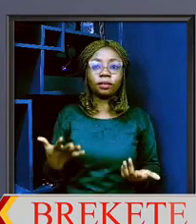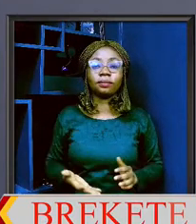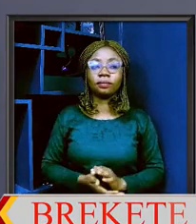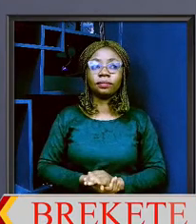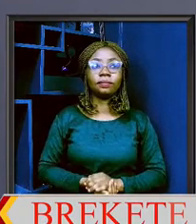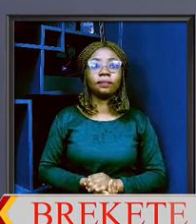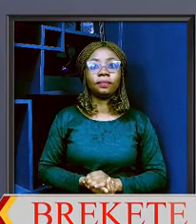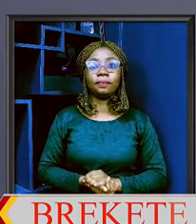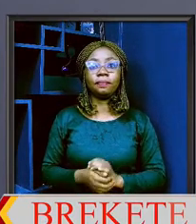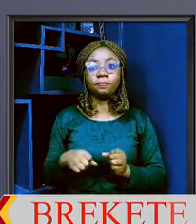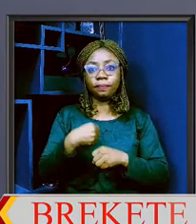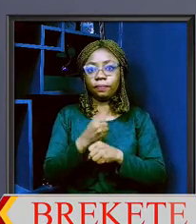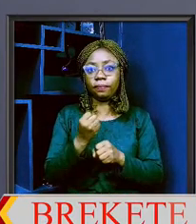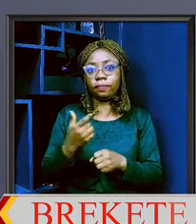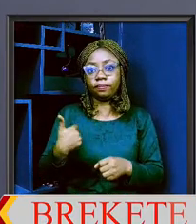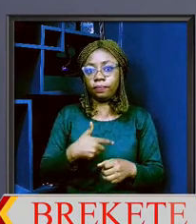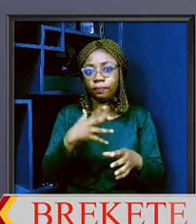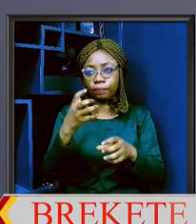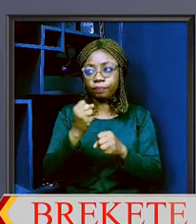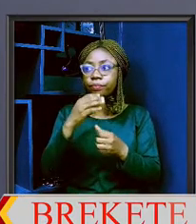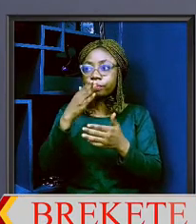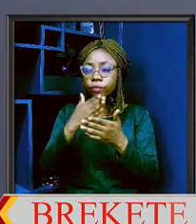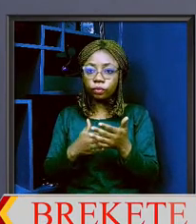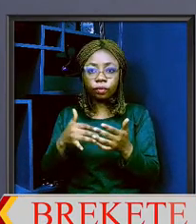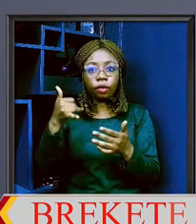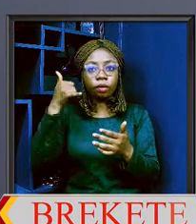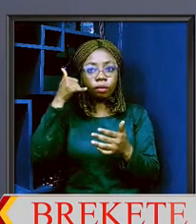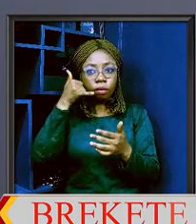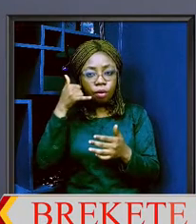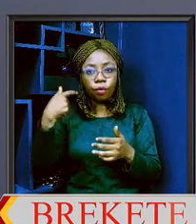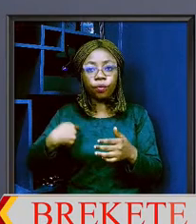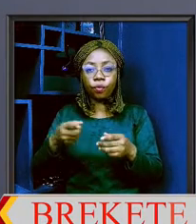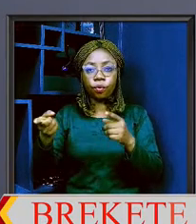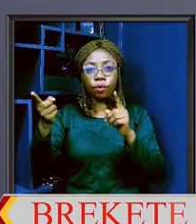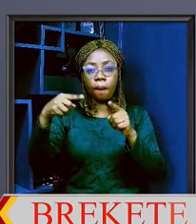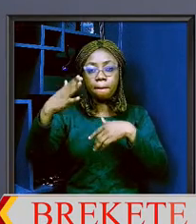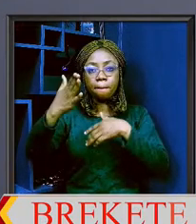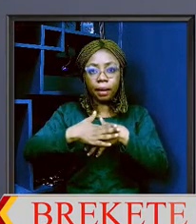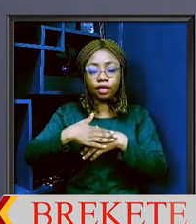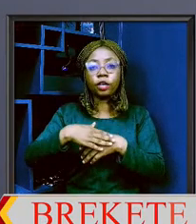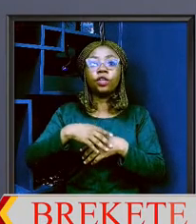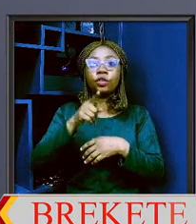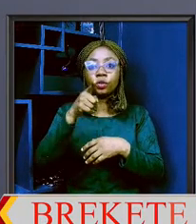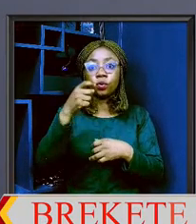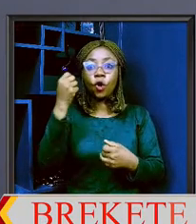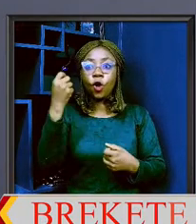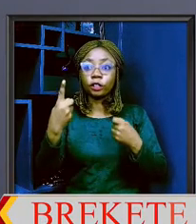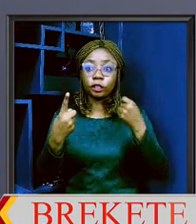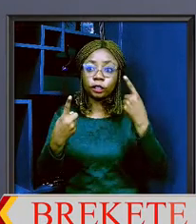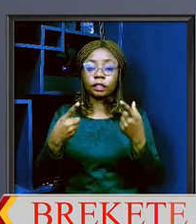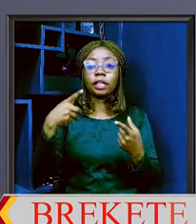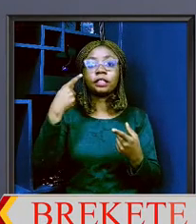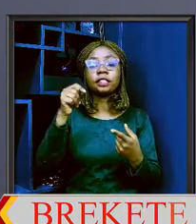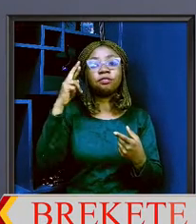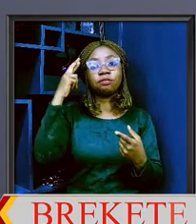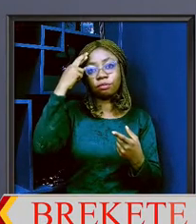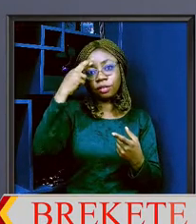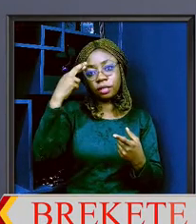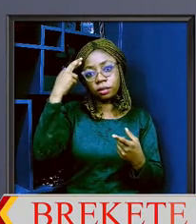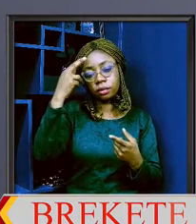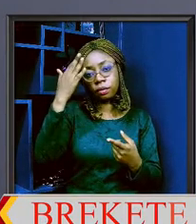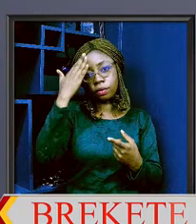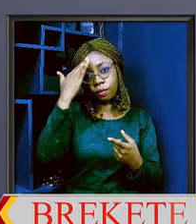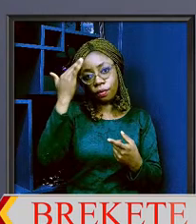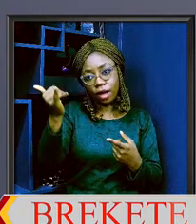becoming make we take some calls then we go come back when I go see when I go understand the reason